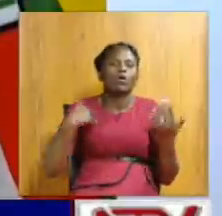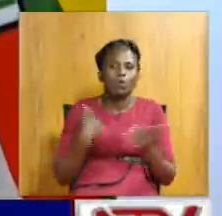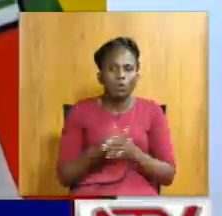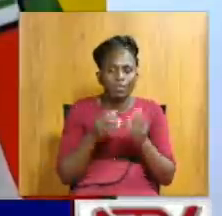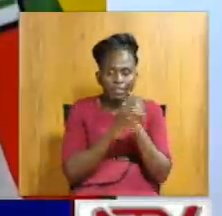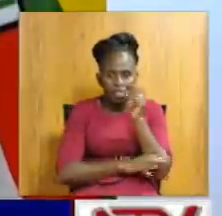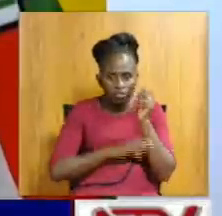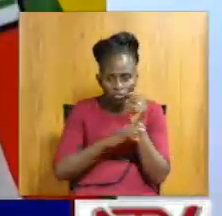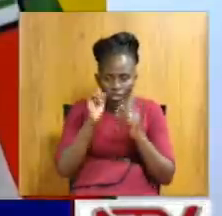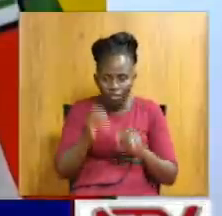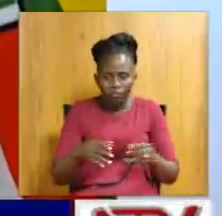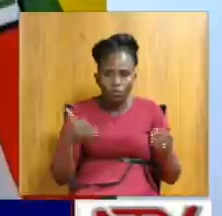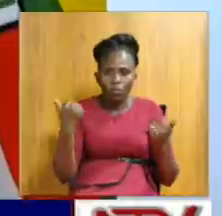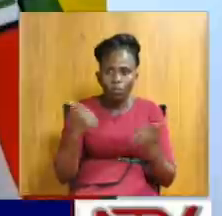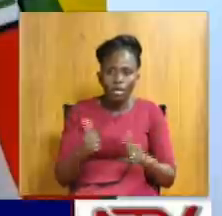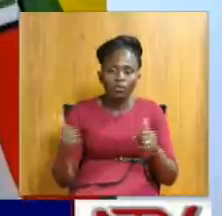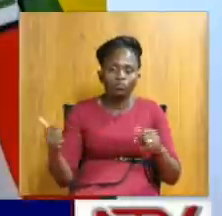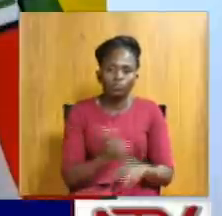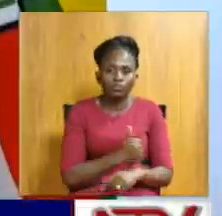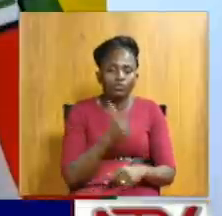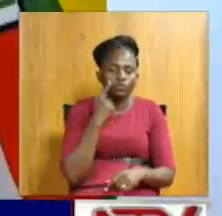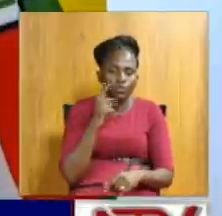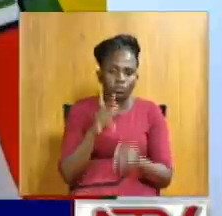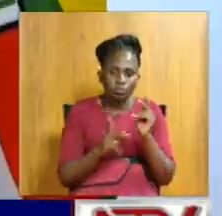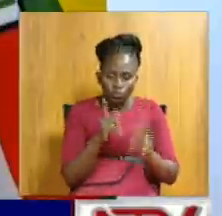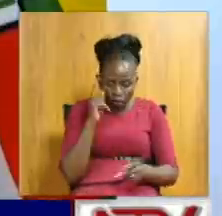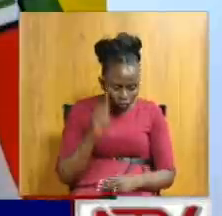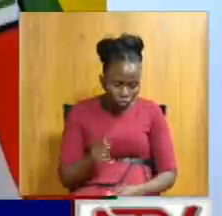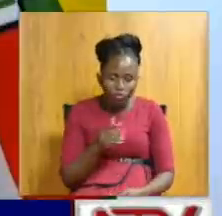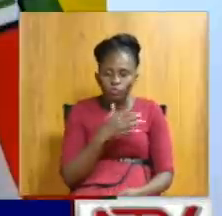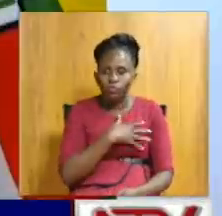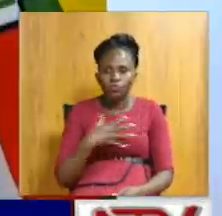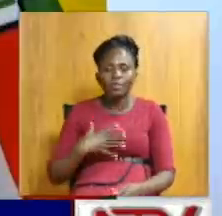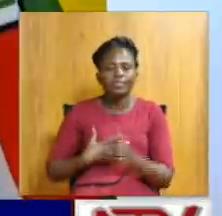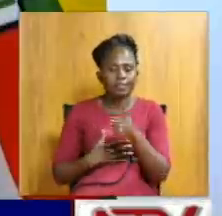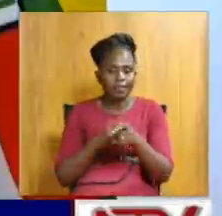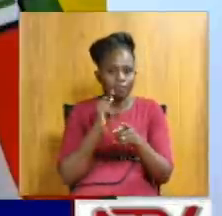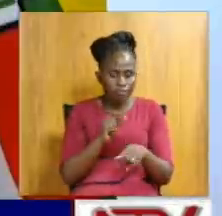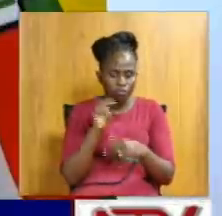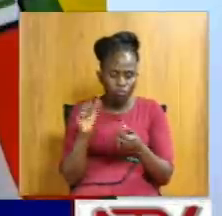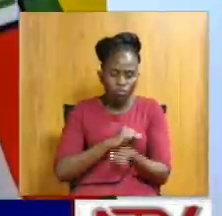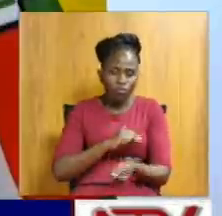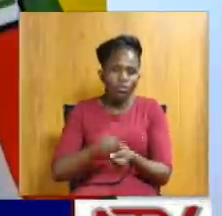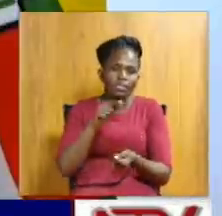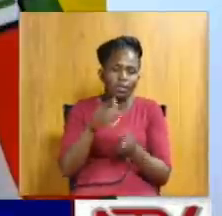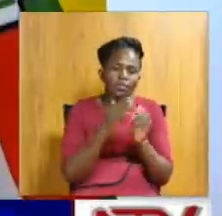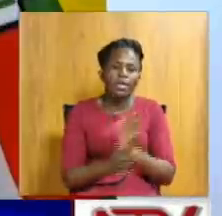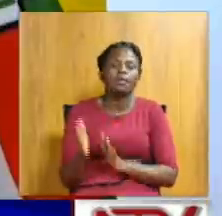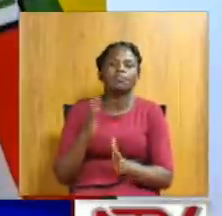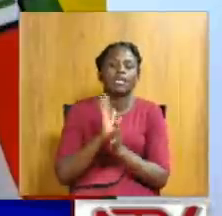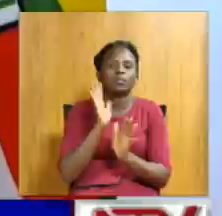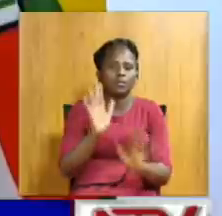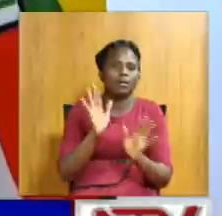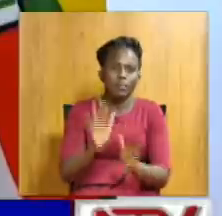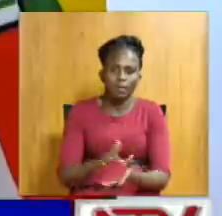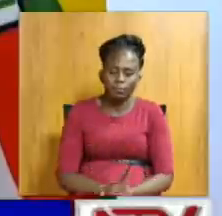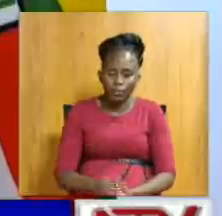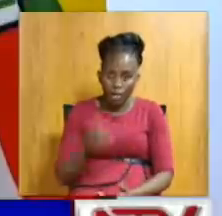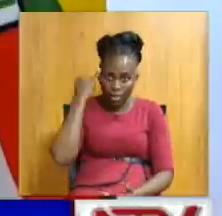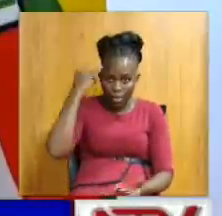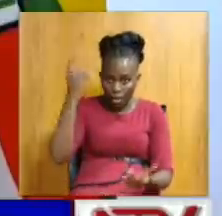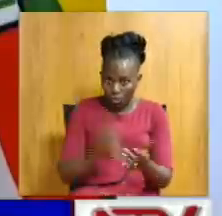deployed a considerable portion of the UPDF to crush that conspiracy. The idea is to create